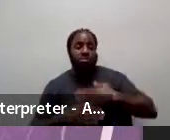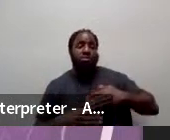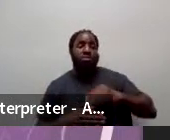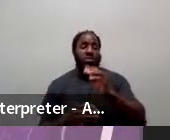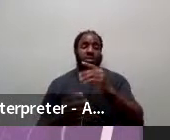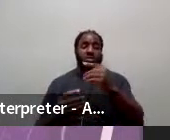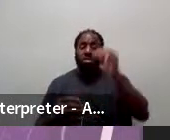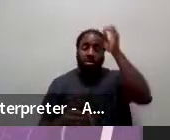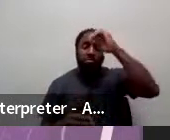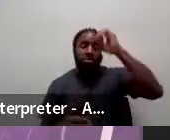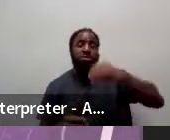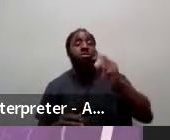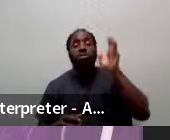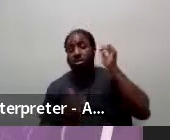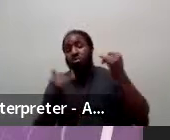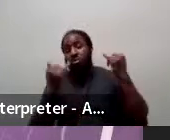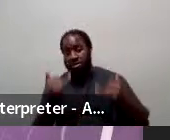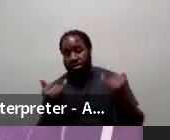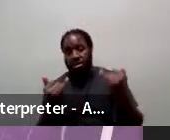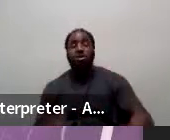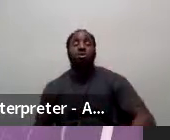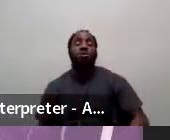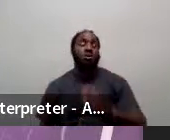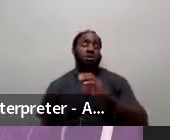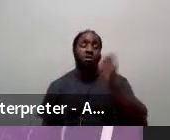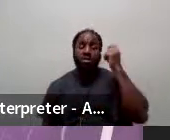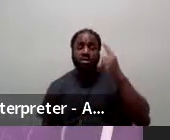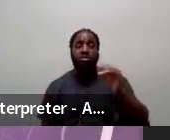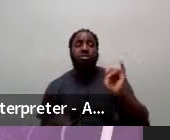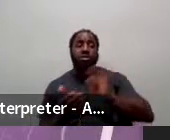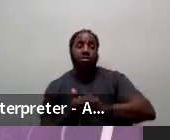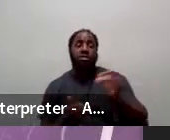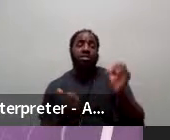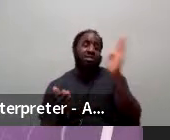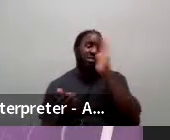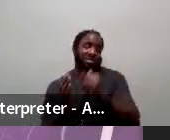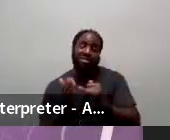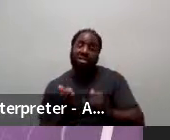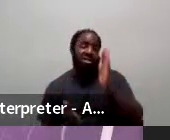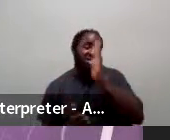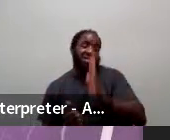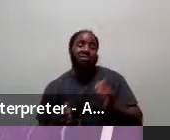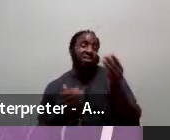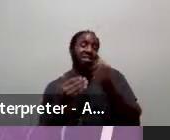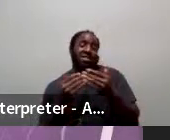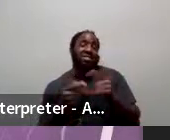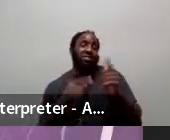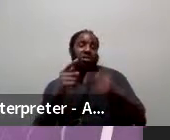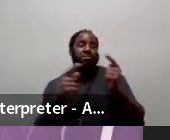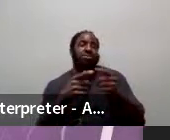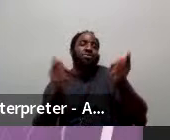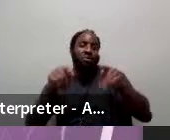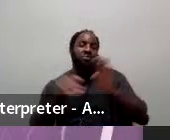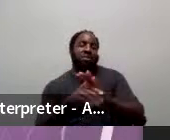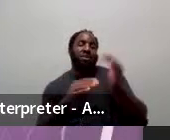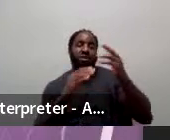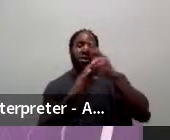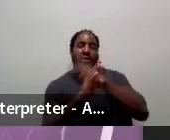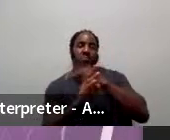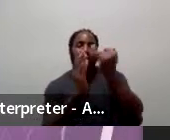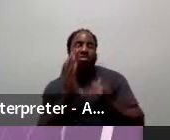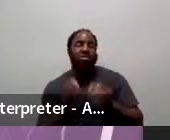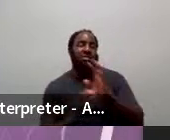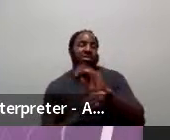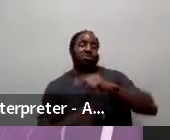just on this conversation now, and understand that it's never easy to come to consensus on projects, and we've been